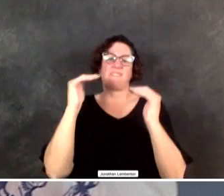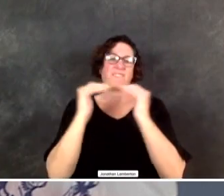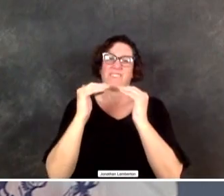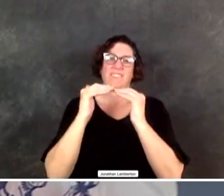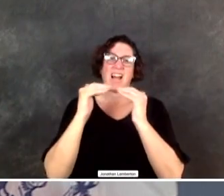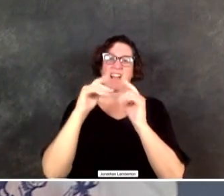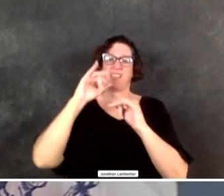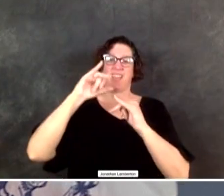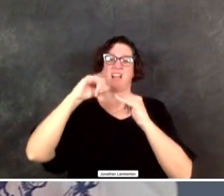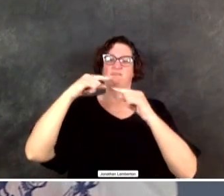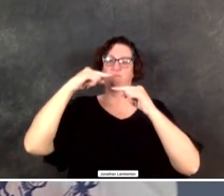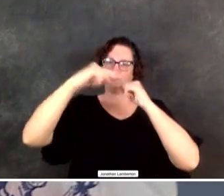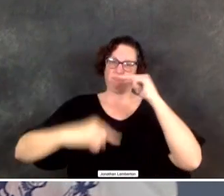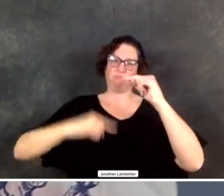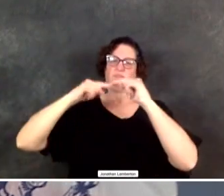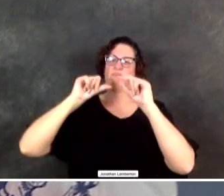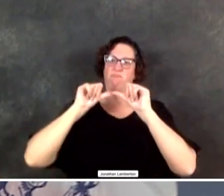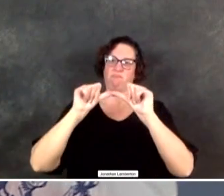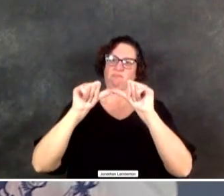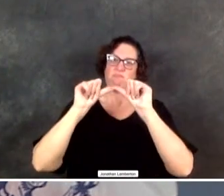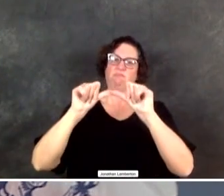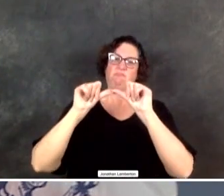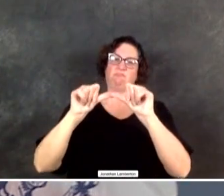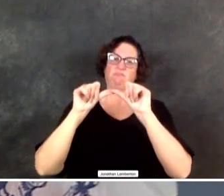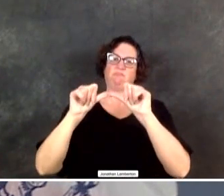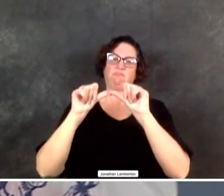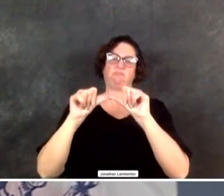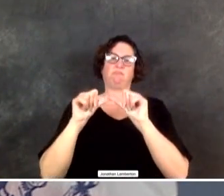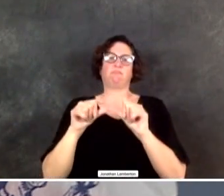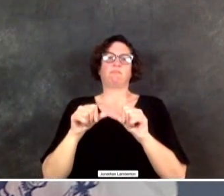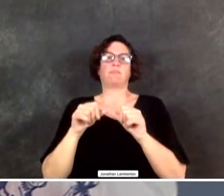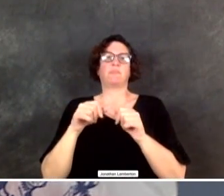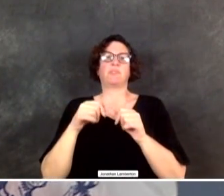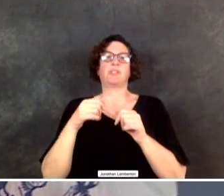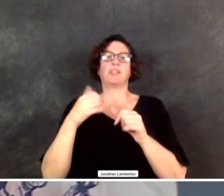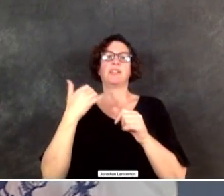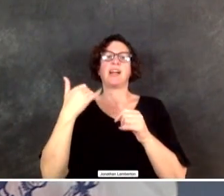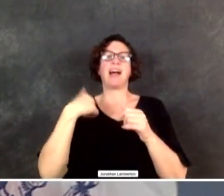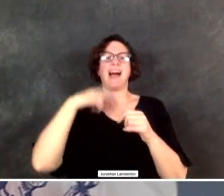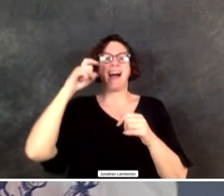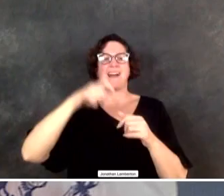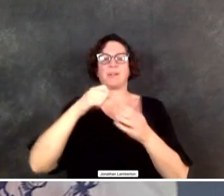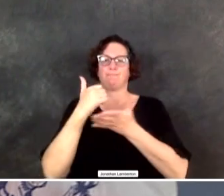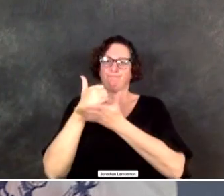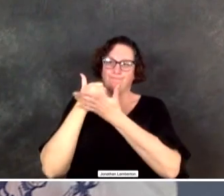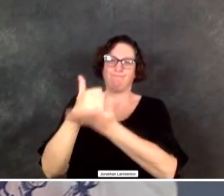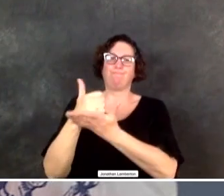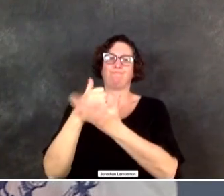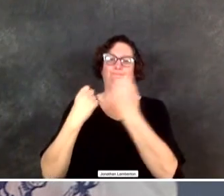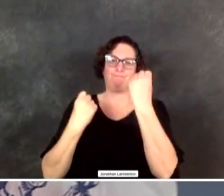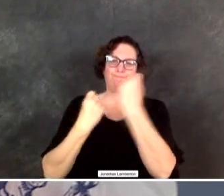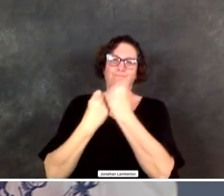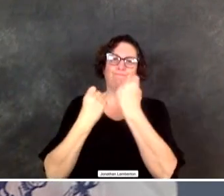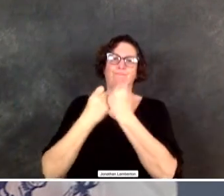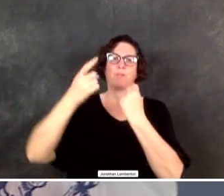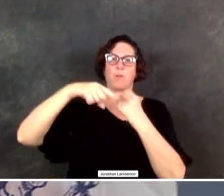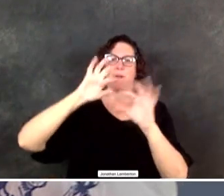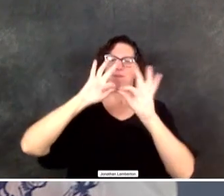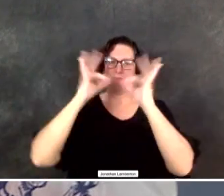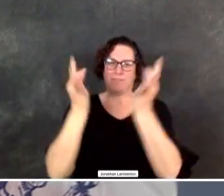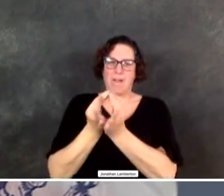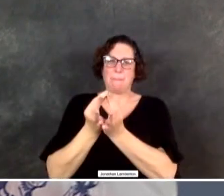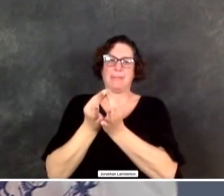and deeply and painfully. So we have to double down. You know, one of the things the chancellor led the way on was the Bronx plan. This